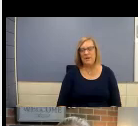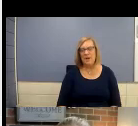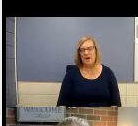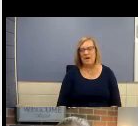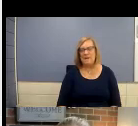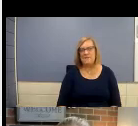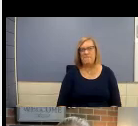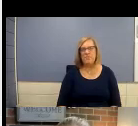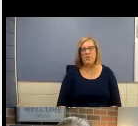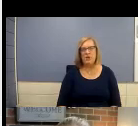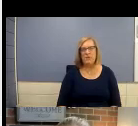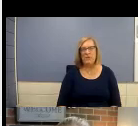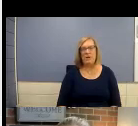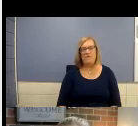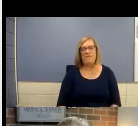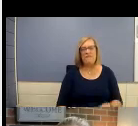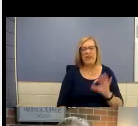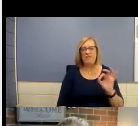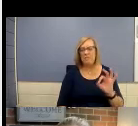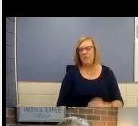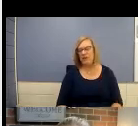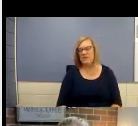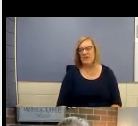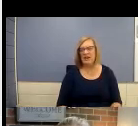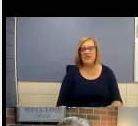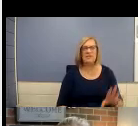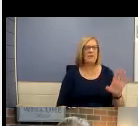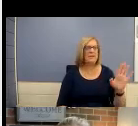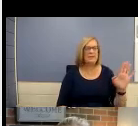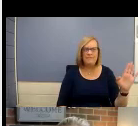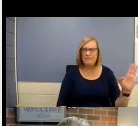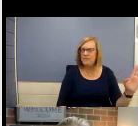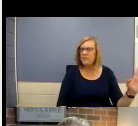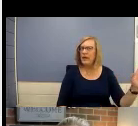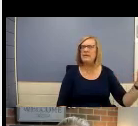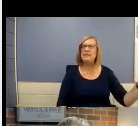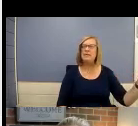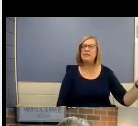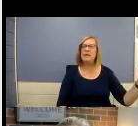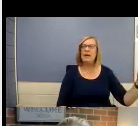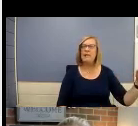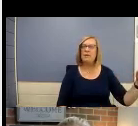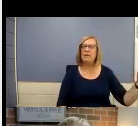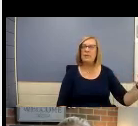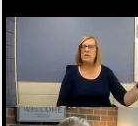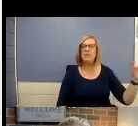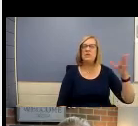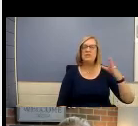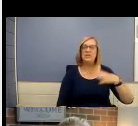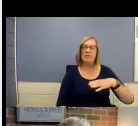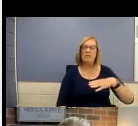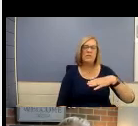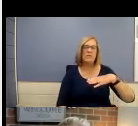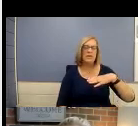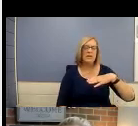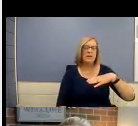them. So yeah, one of my favorite memories of that is it had been 2 years